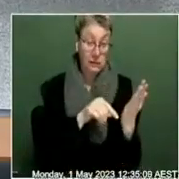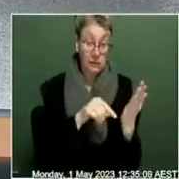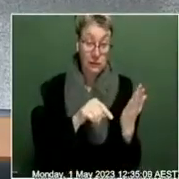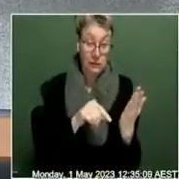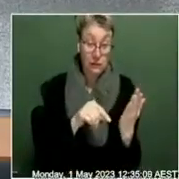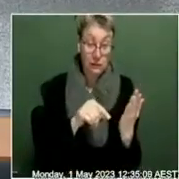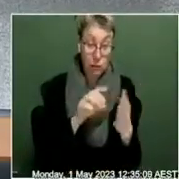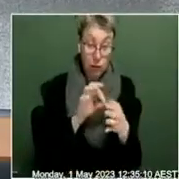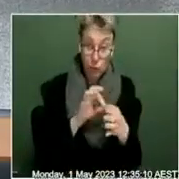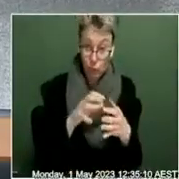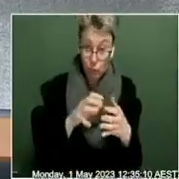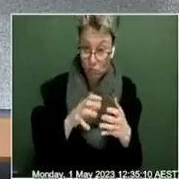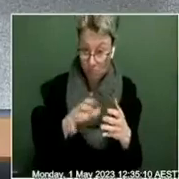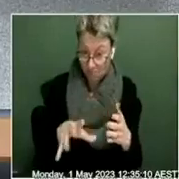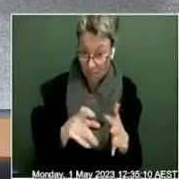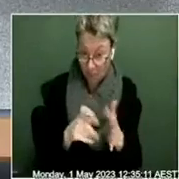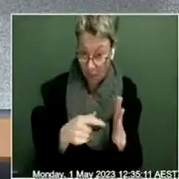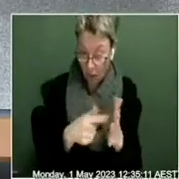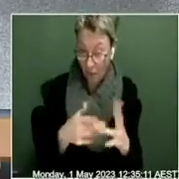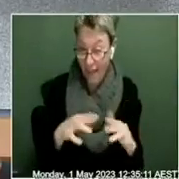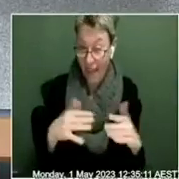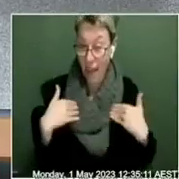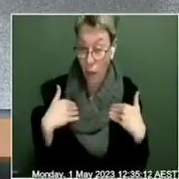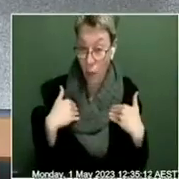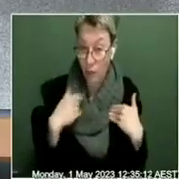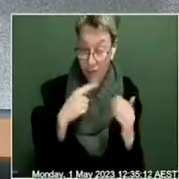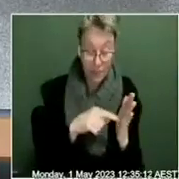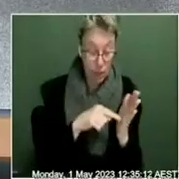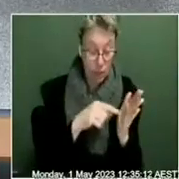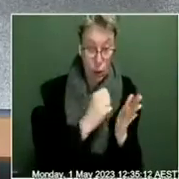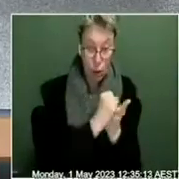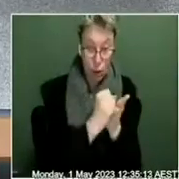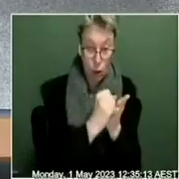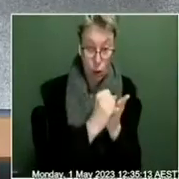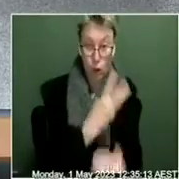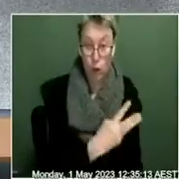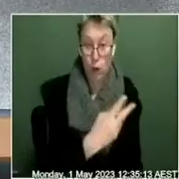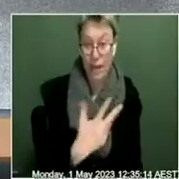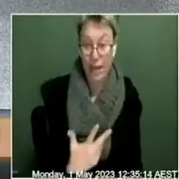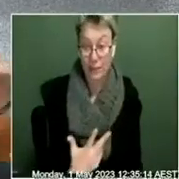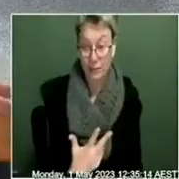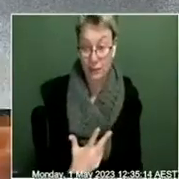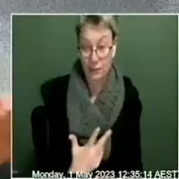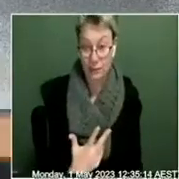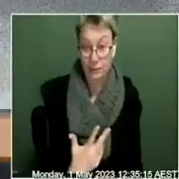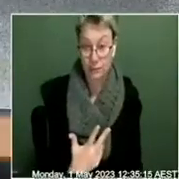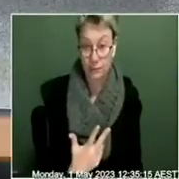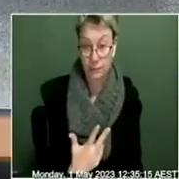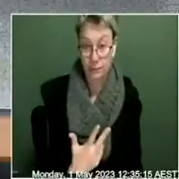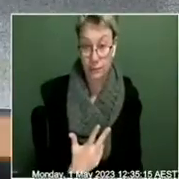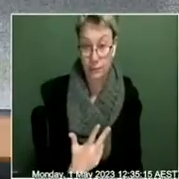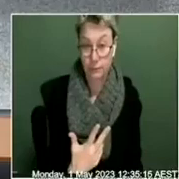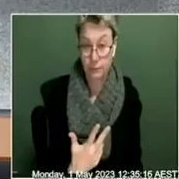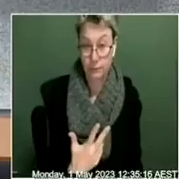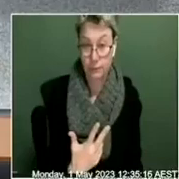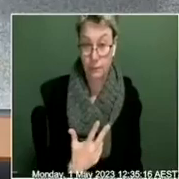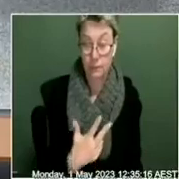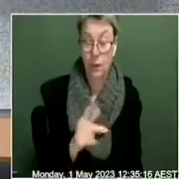Coroner McGregor recommended that the Department of Health, in collaboration with relevant Aboriginal community-controlled health organisations